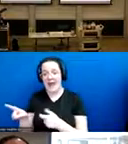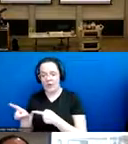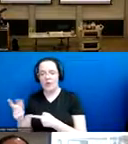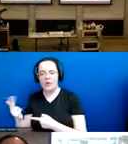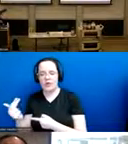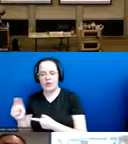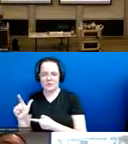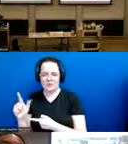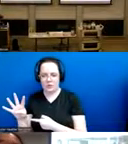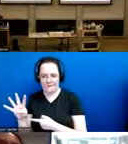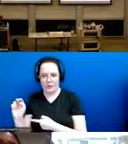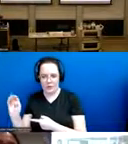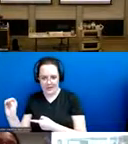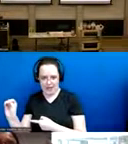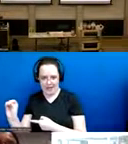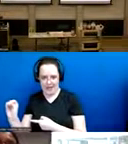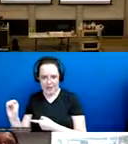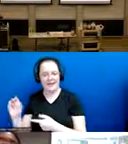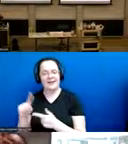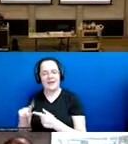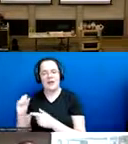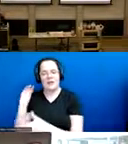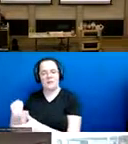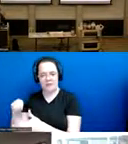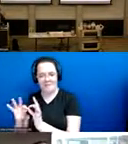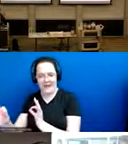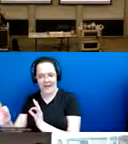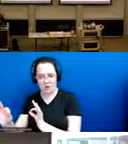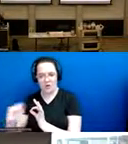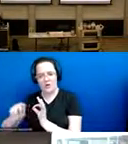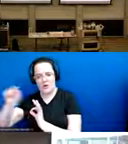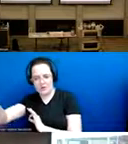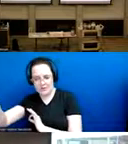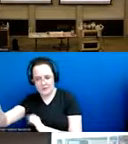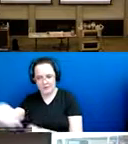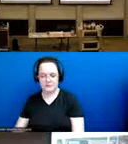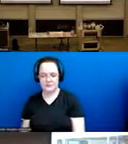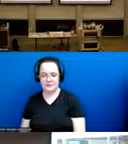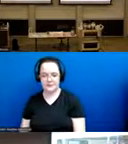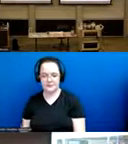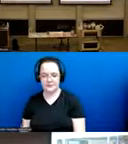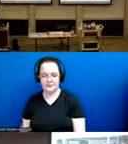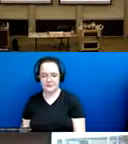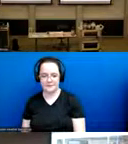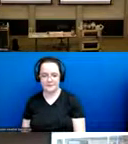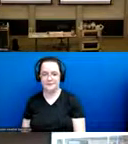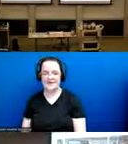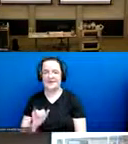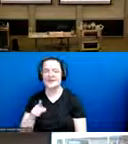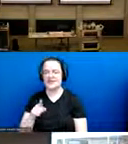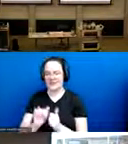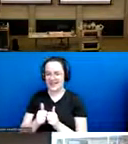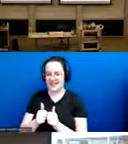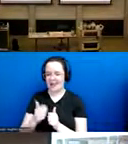1324 nanometers that then you can put in a fiber, and then they go all the way to BNL, right? So this is how the picture looks on the Stony Brook